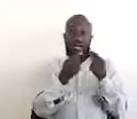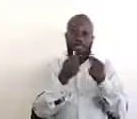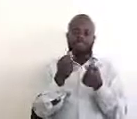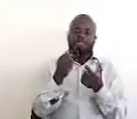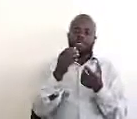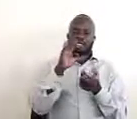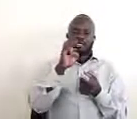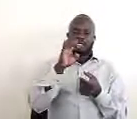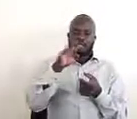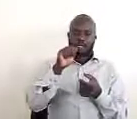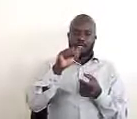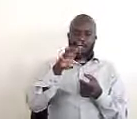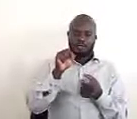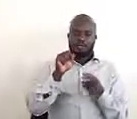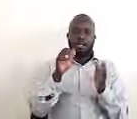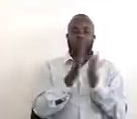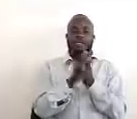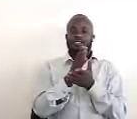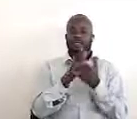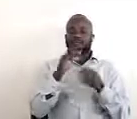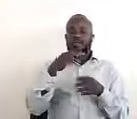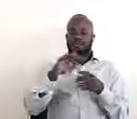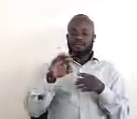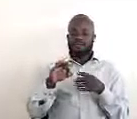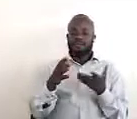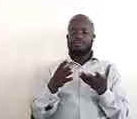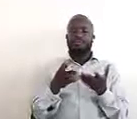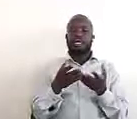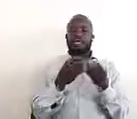come from grains and cereals and starchy vegetables.